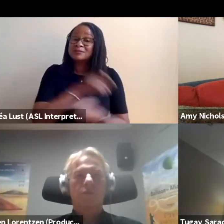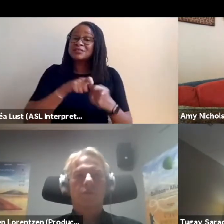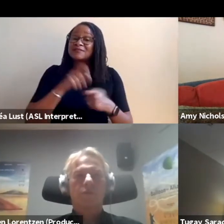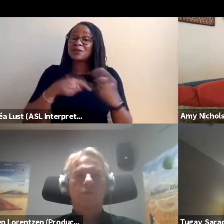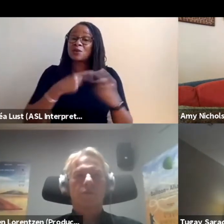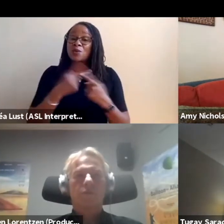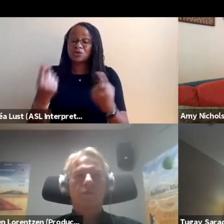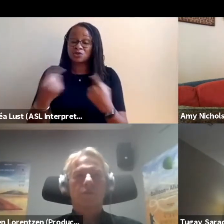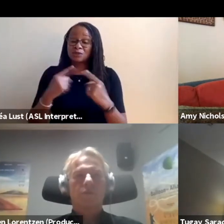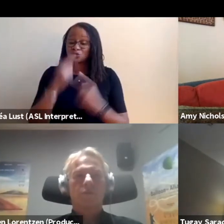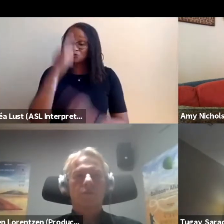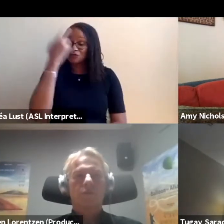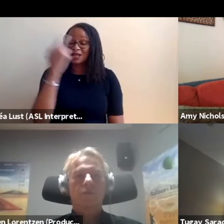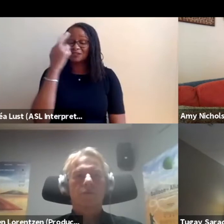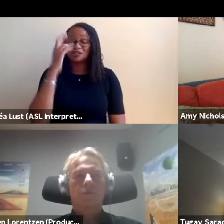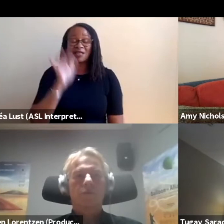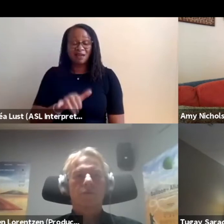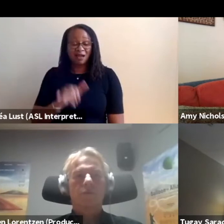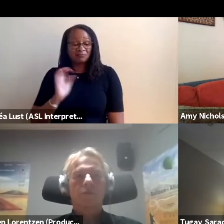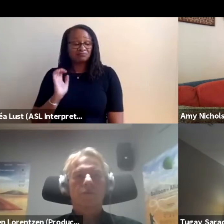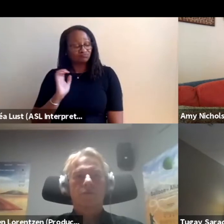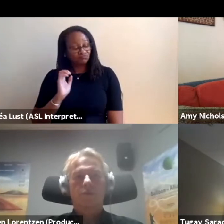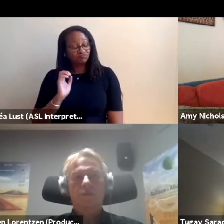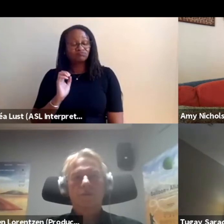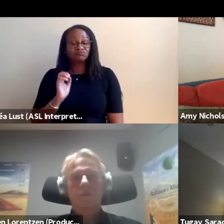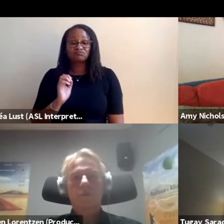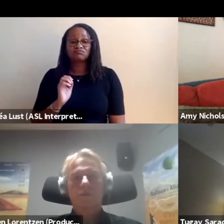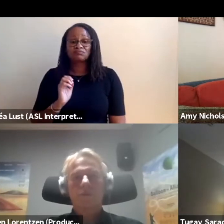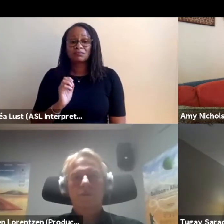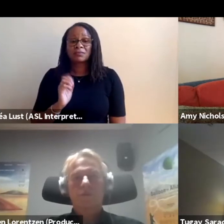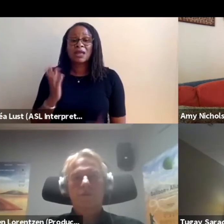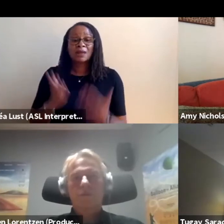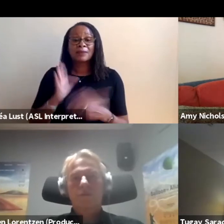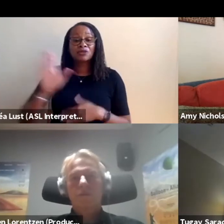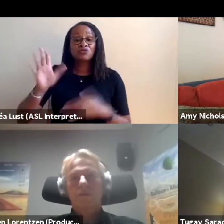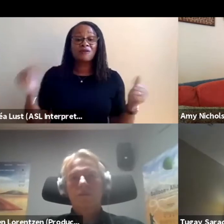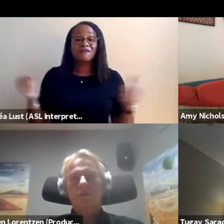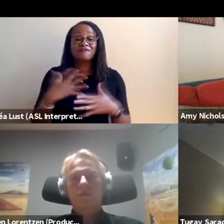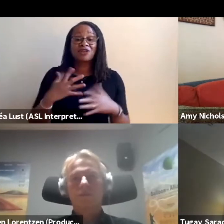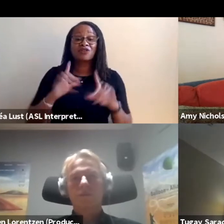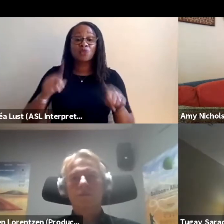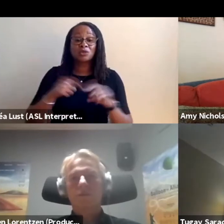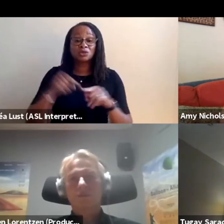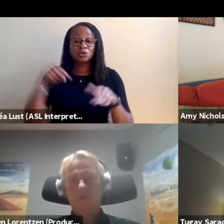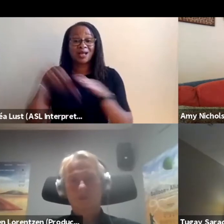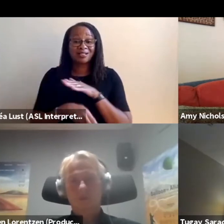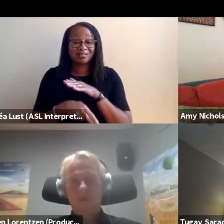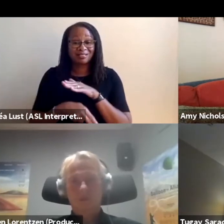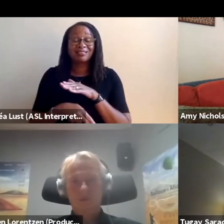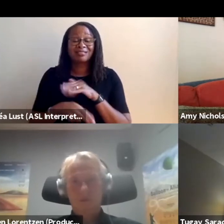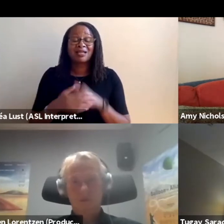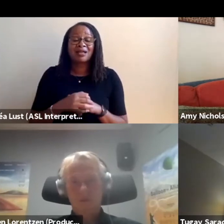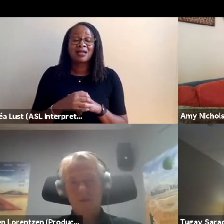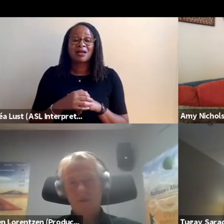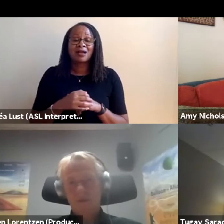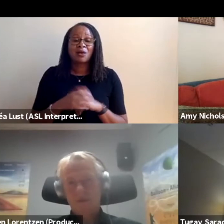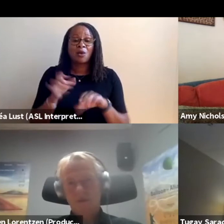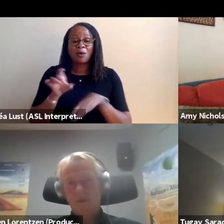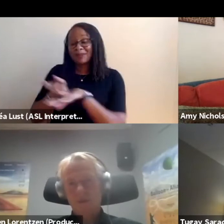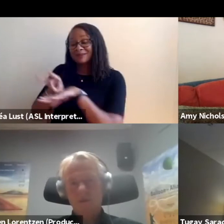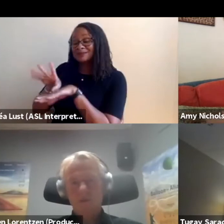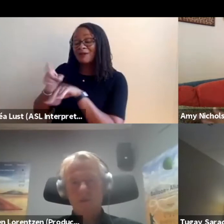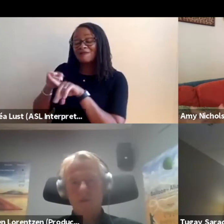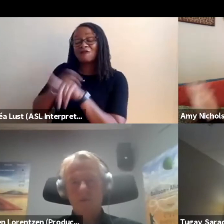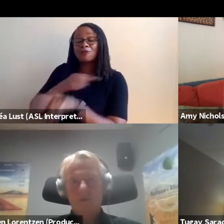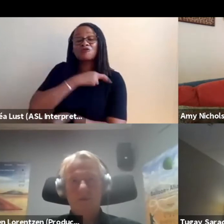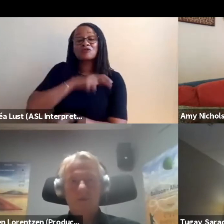the realization that it was like perhaps your fear of going to hell, that of being expelled from your religion for who you